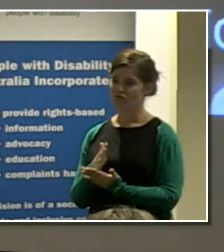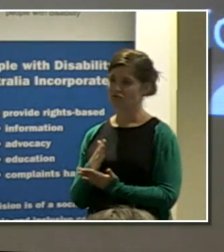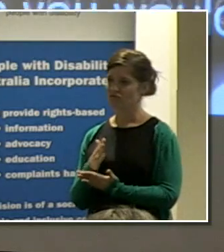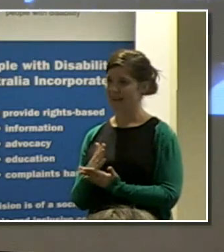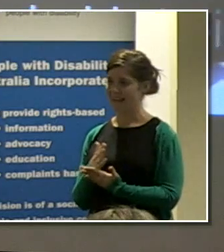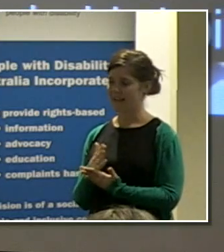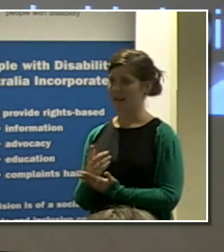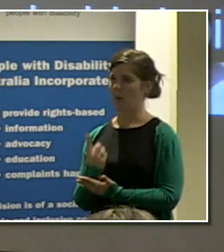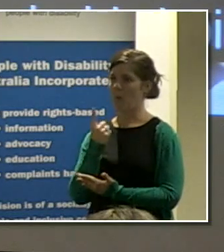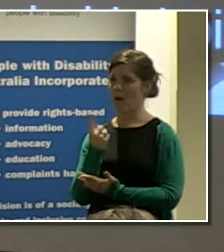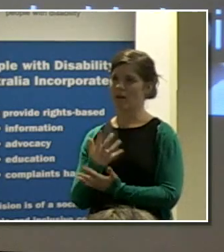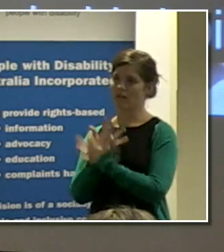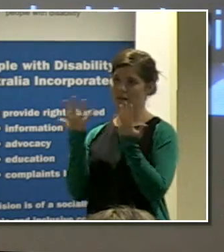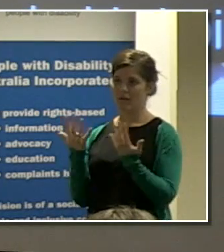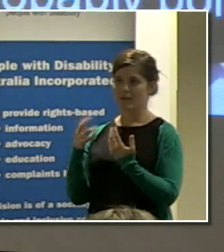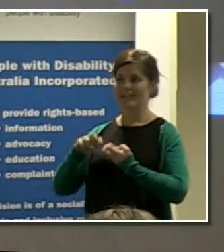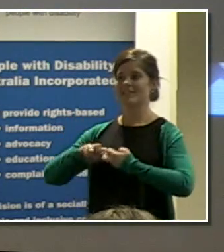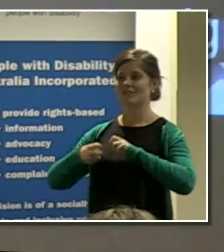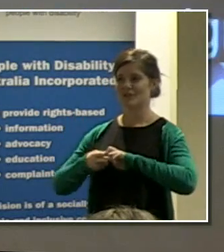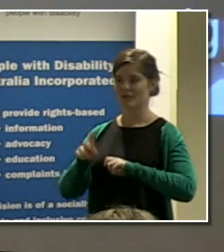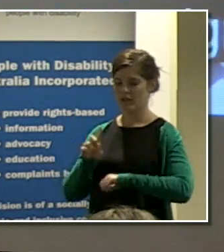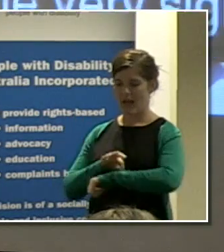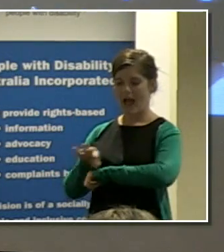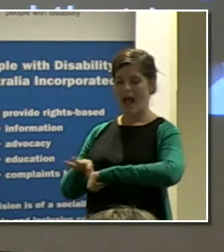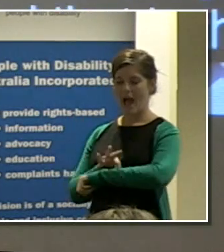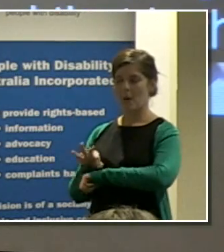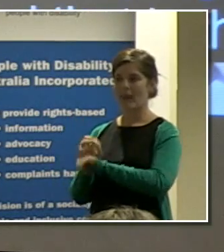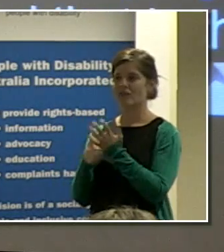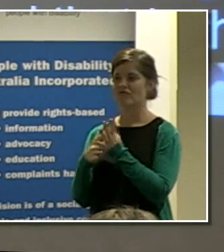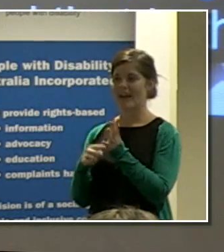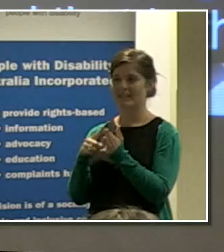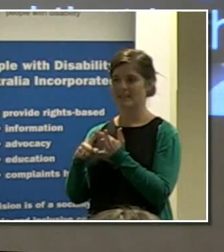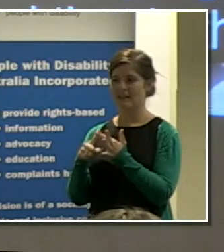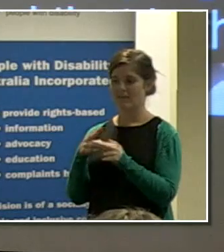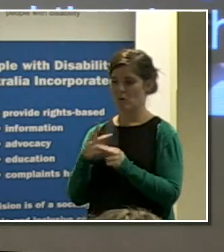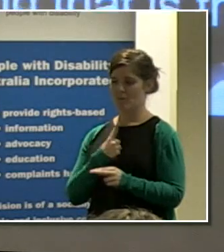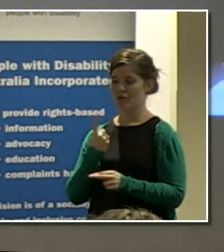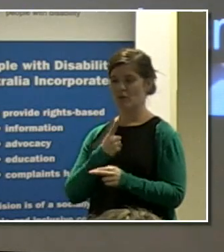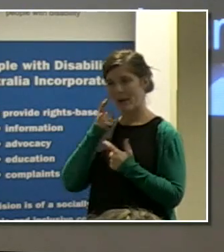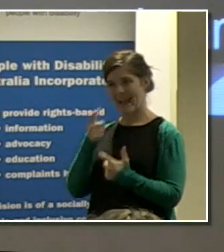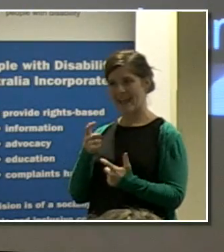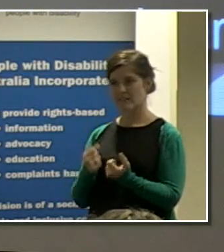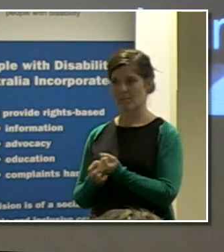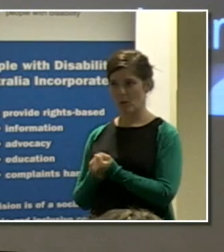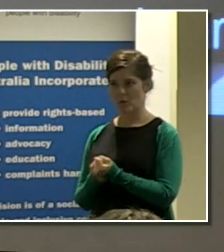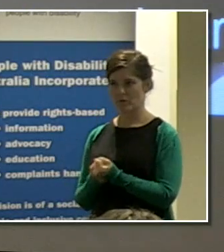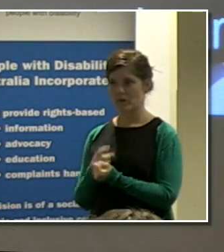very significant issue, and that is the hourly rate for personal care support, which is